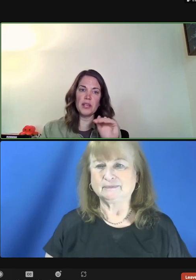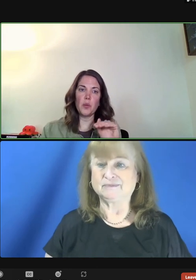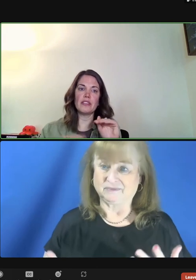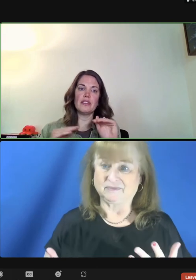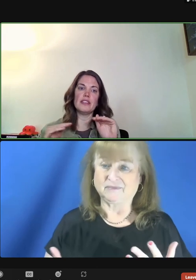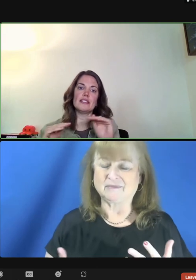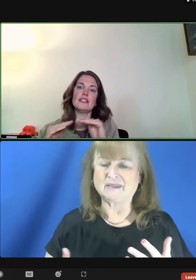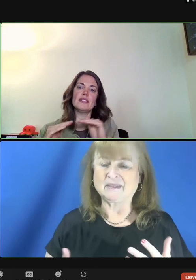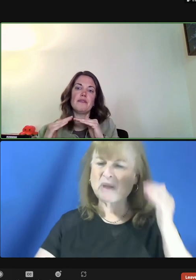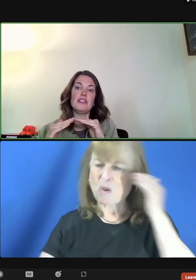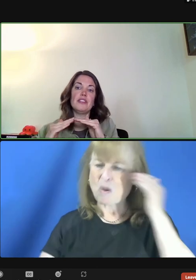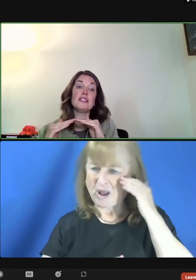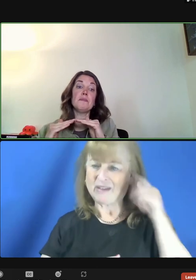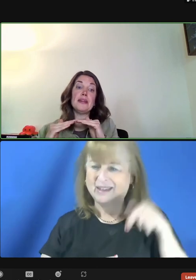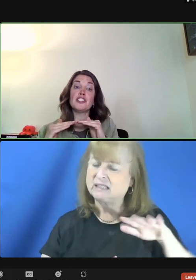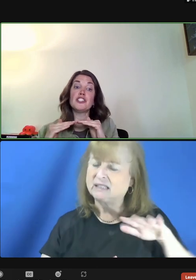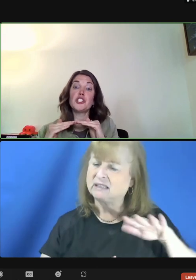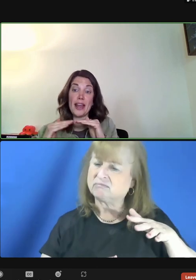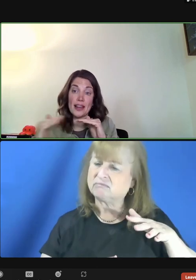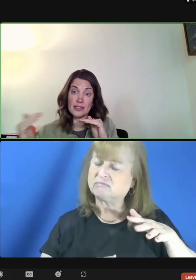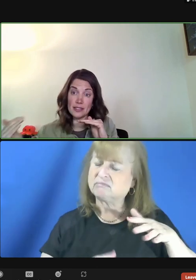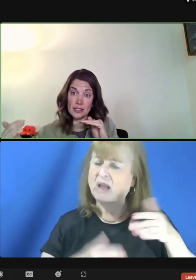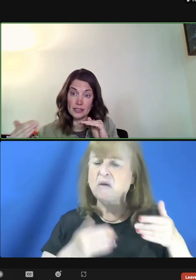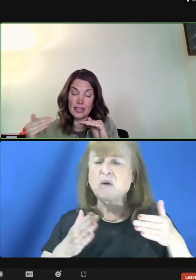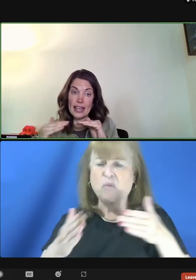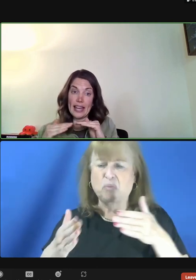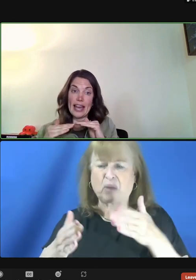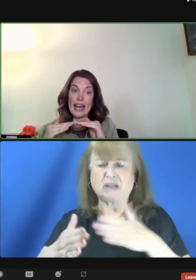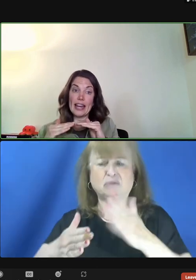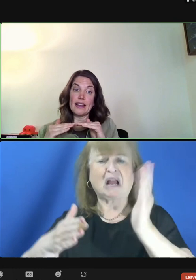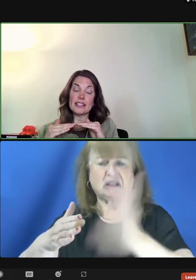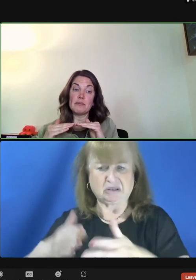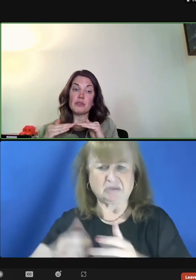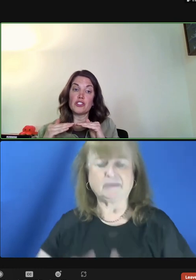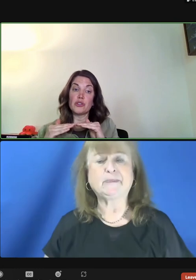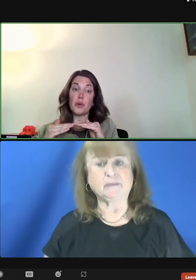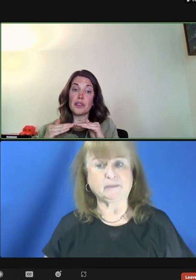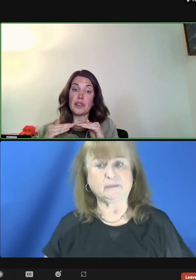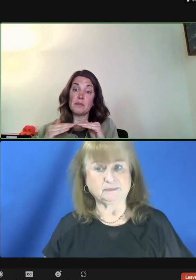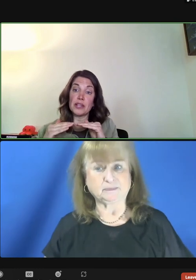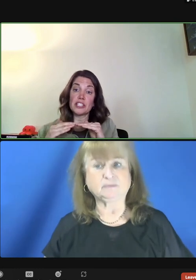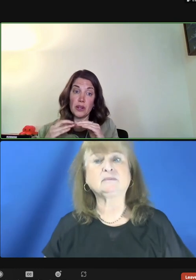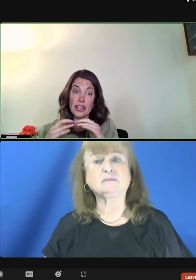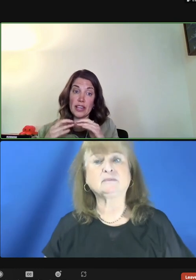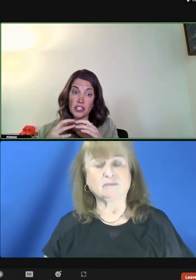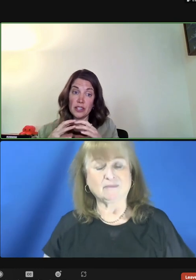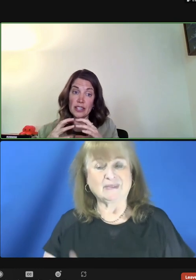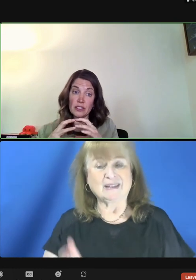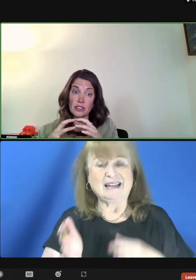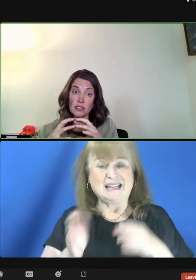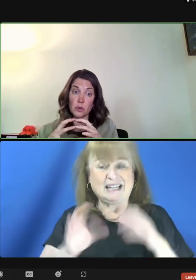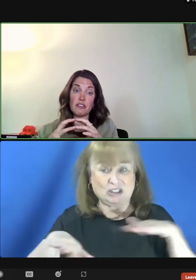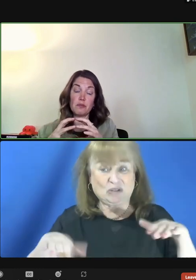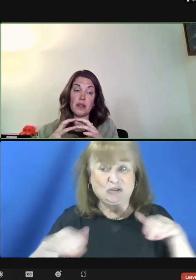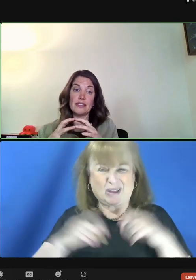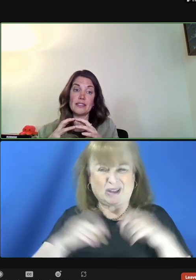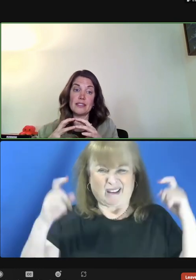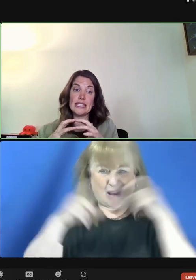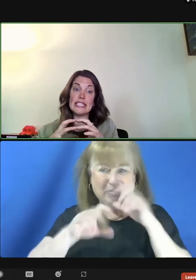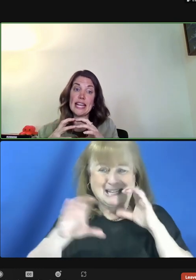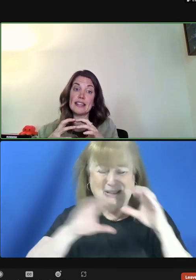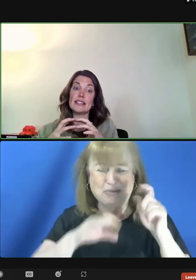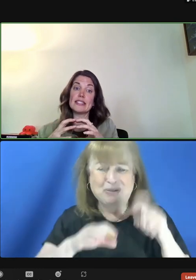So just being aware that this is a means to an end. And a lot of times our children with complex communication needs or